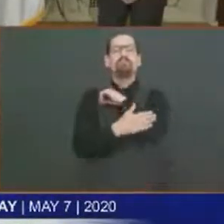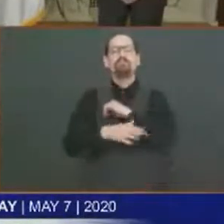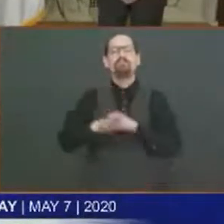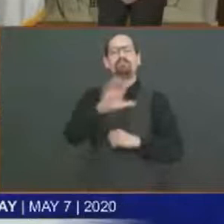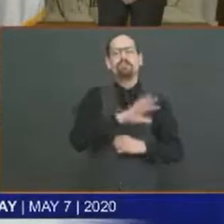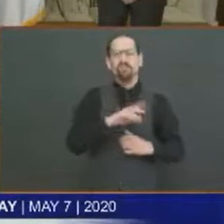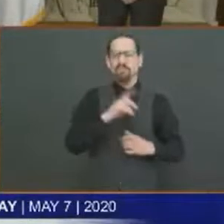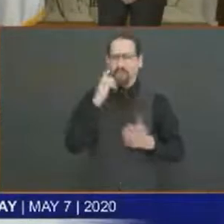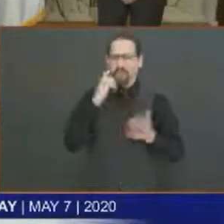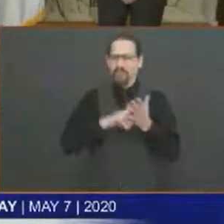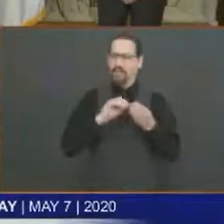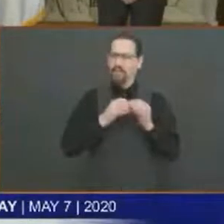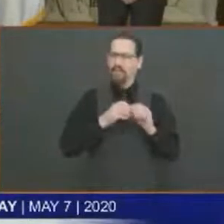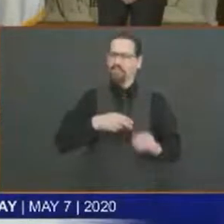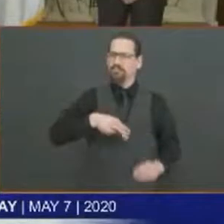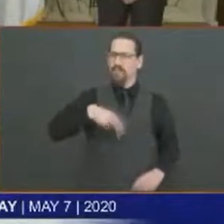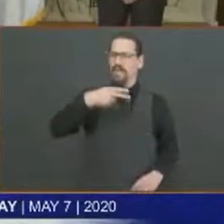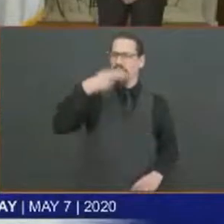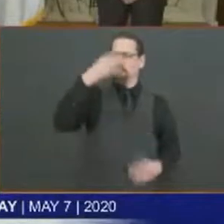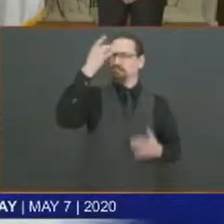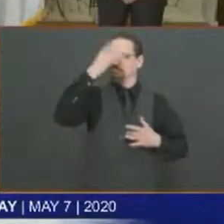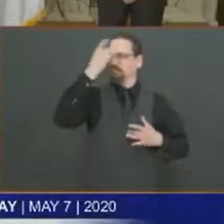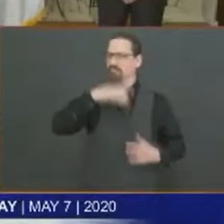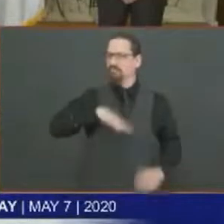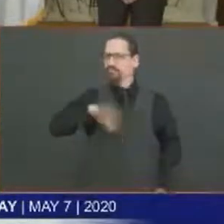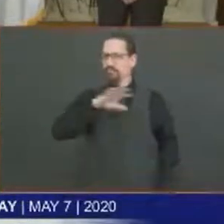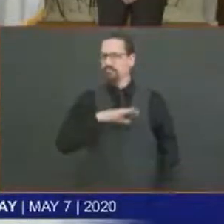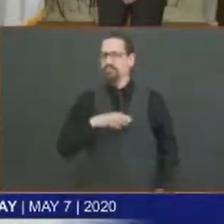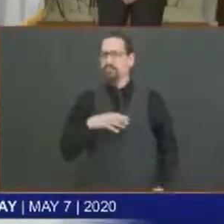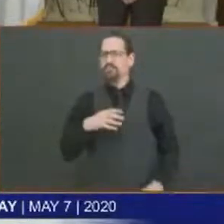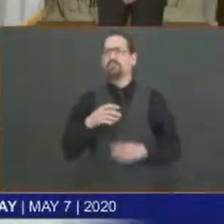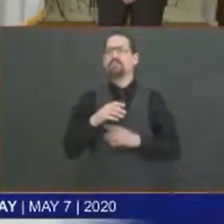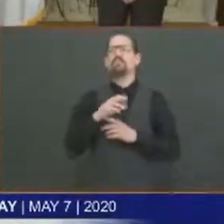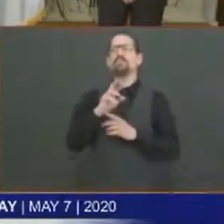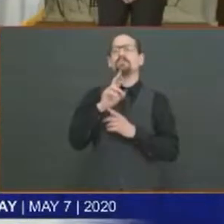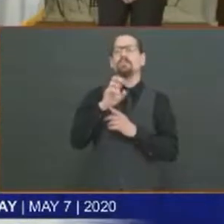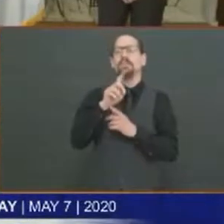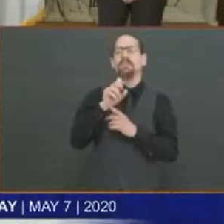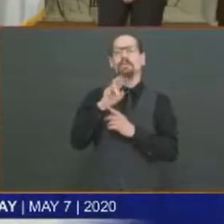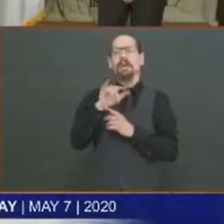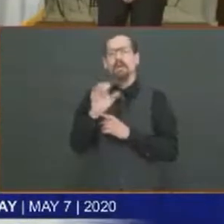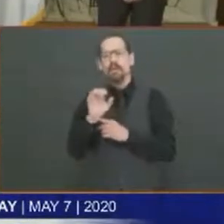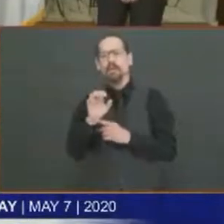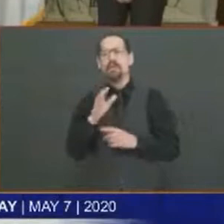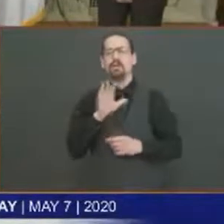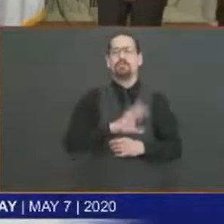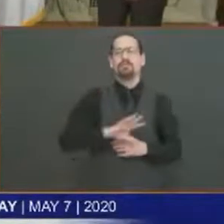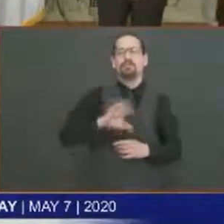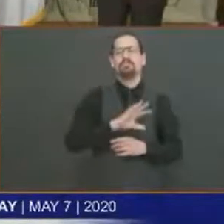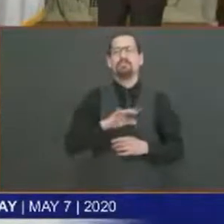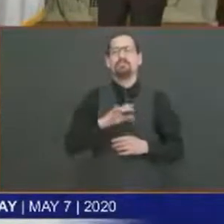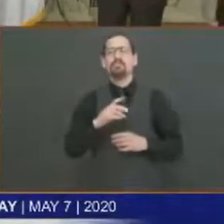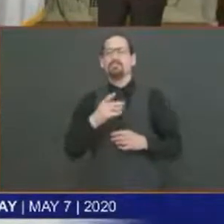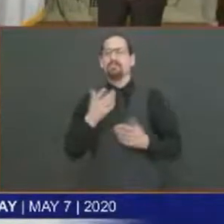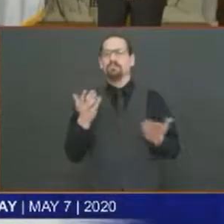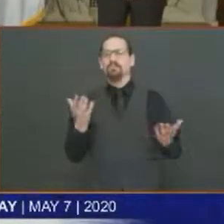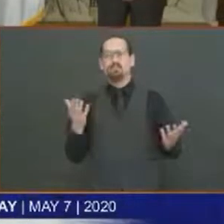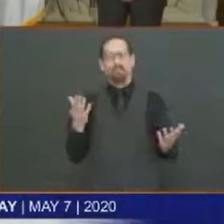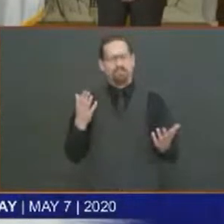Greenville and Burrville, for example. What's the cause of this? This is a message that we've relayed early